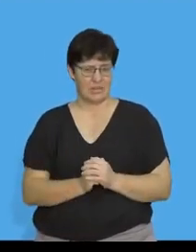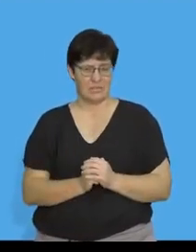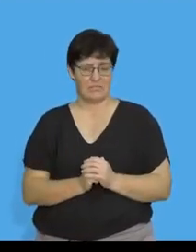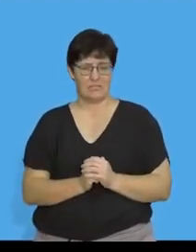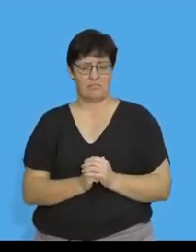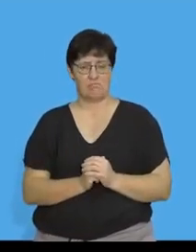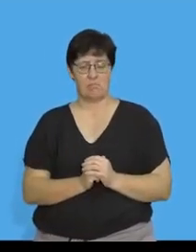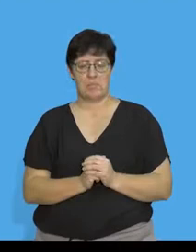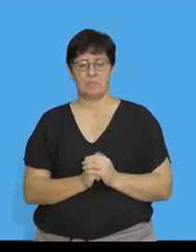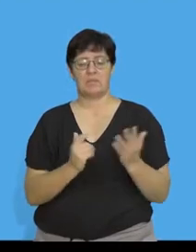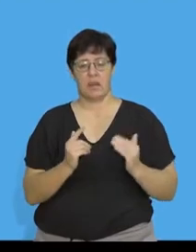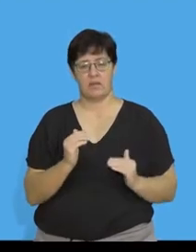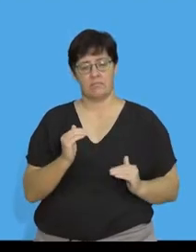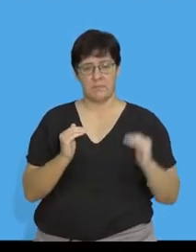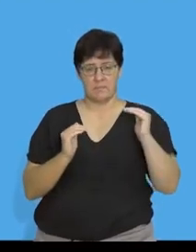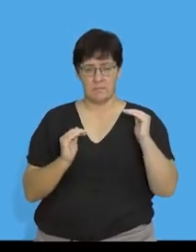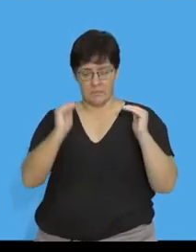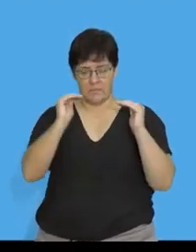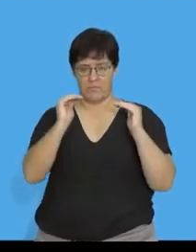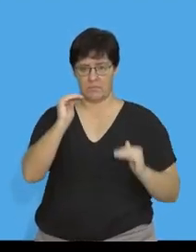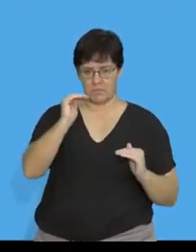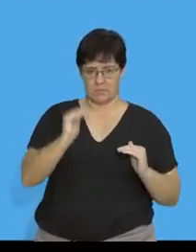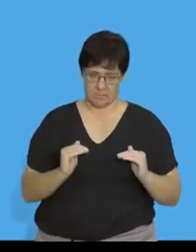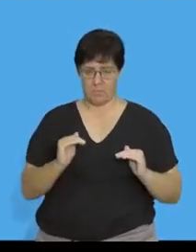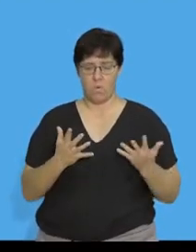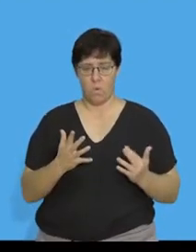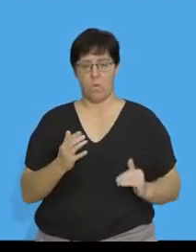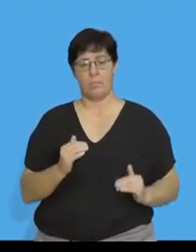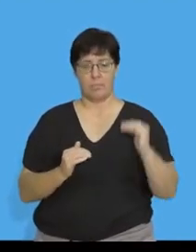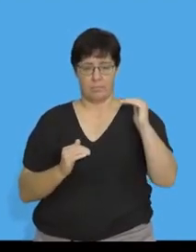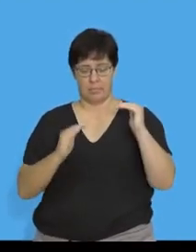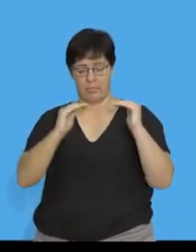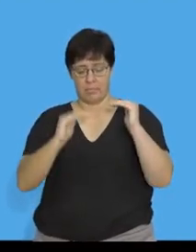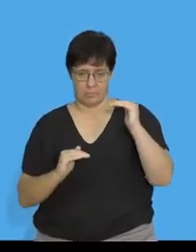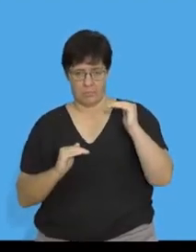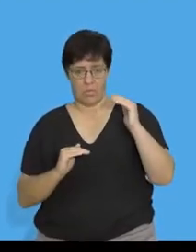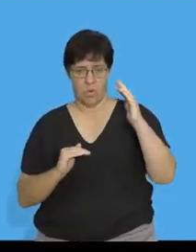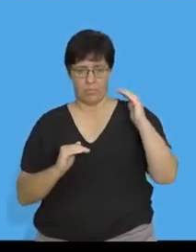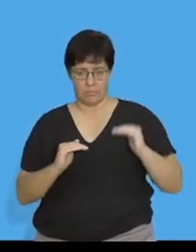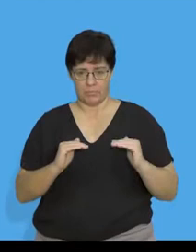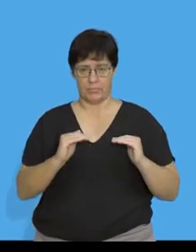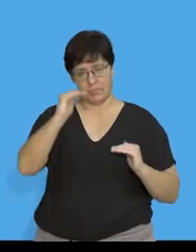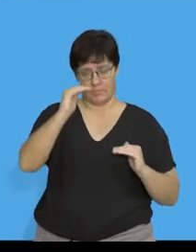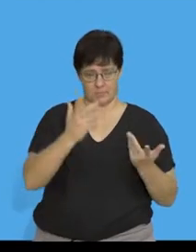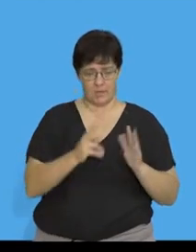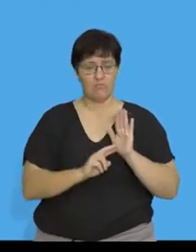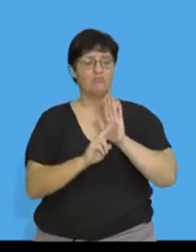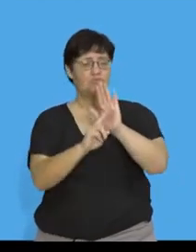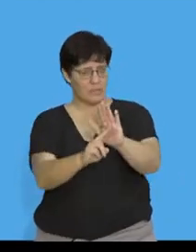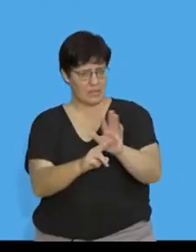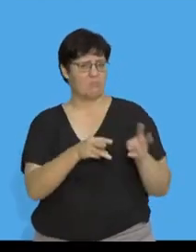that notation directly. Inversely proportional in words means that as one